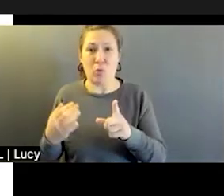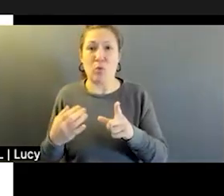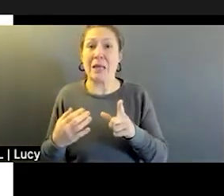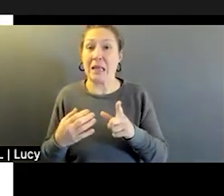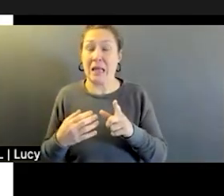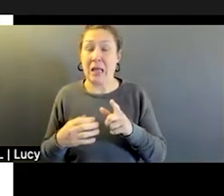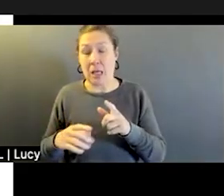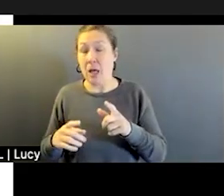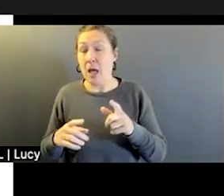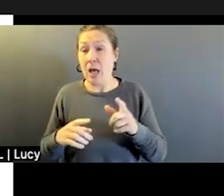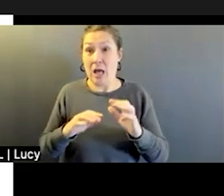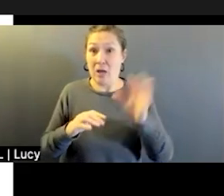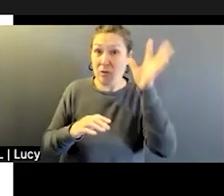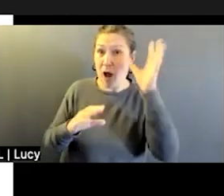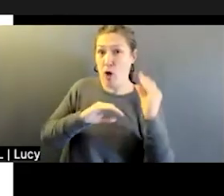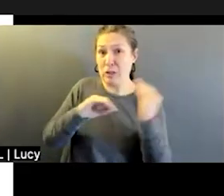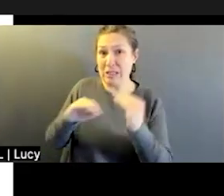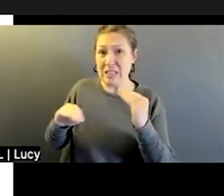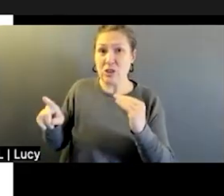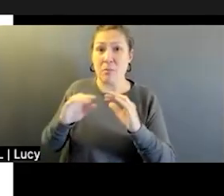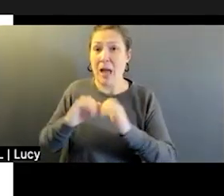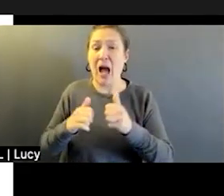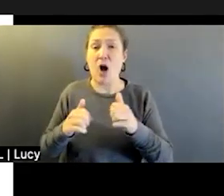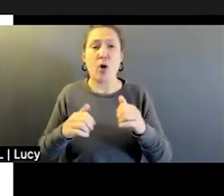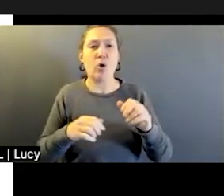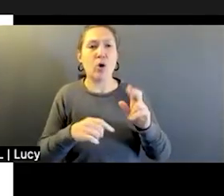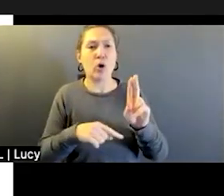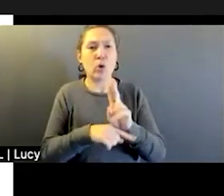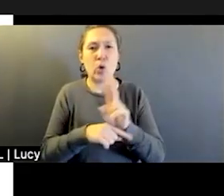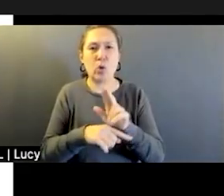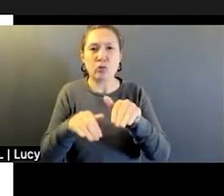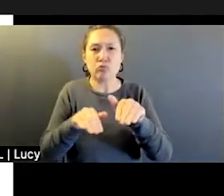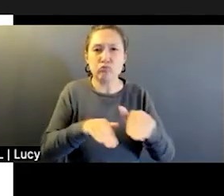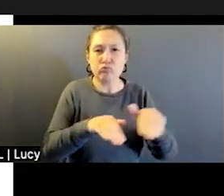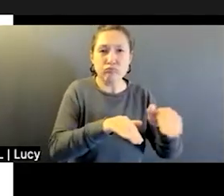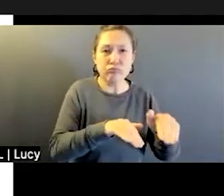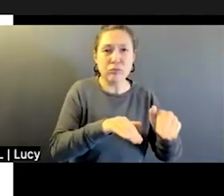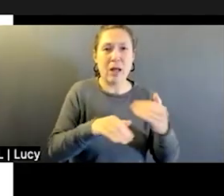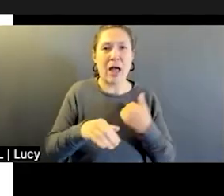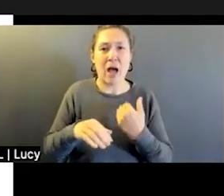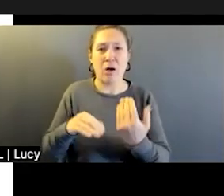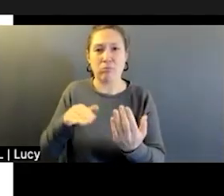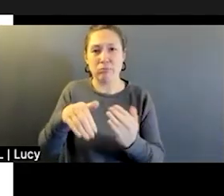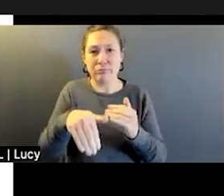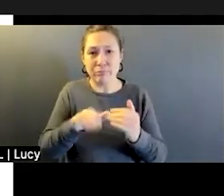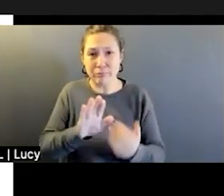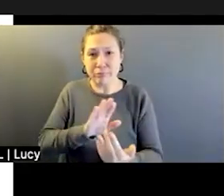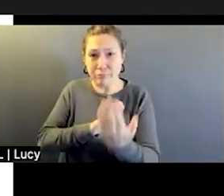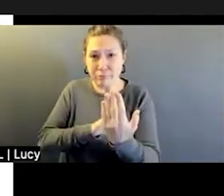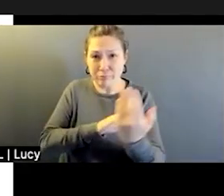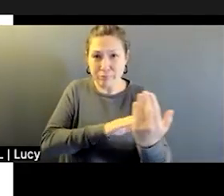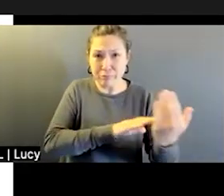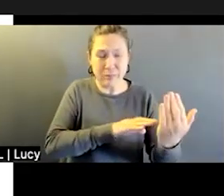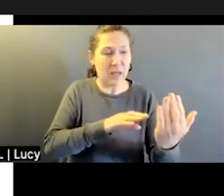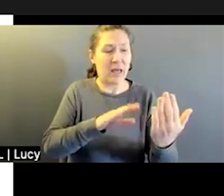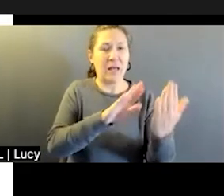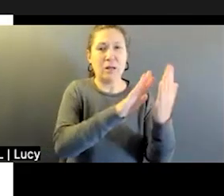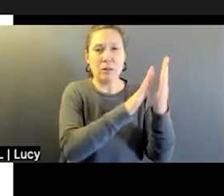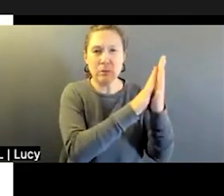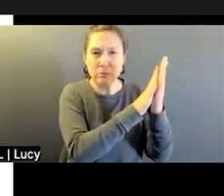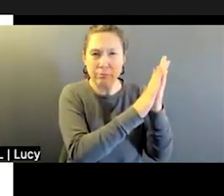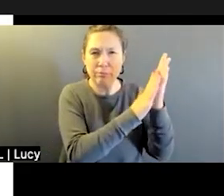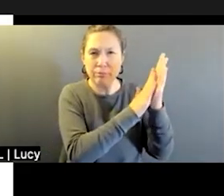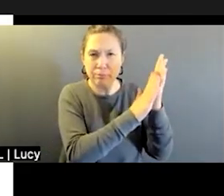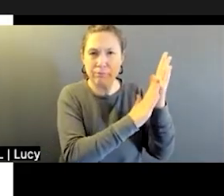the graveyard that surrounds the parish church in the little nearby town of Penistone in South